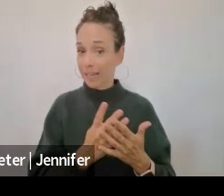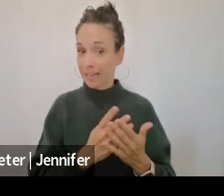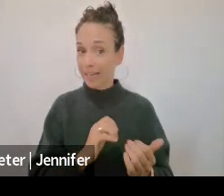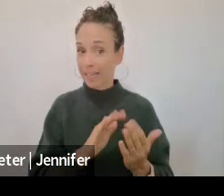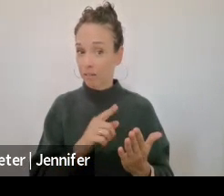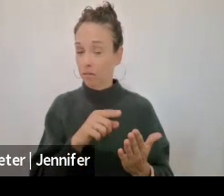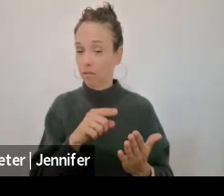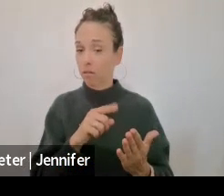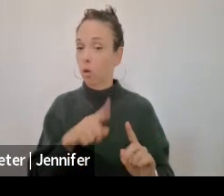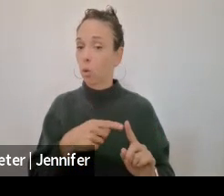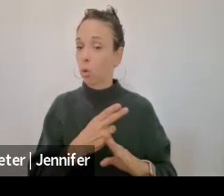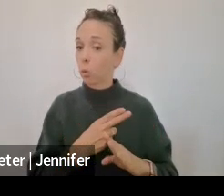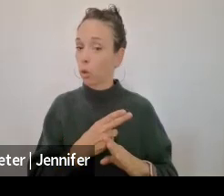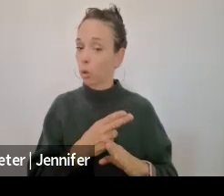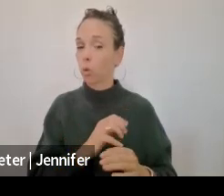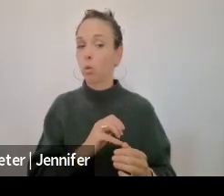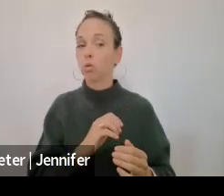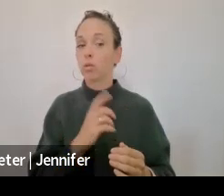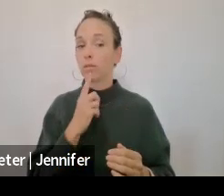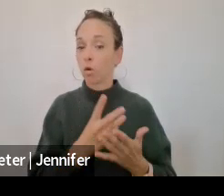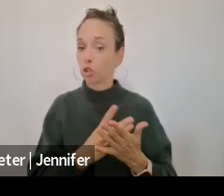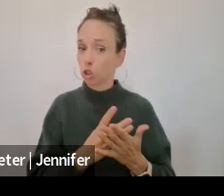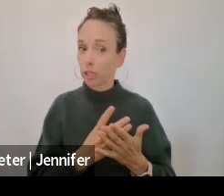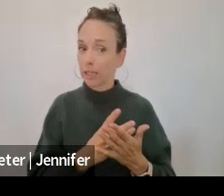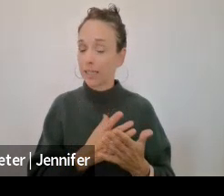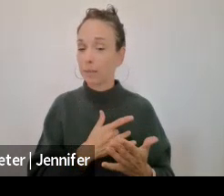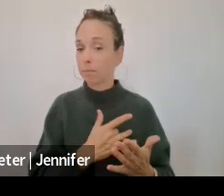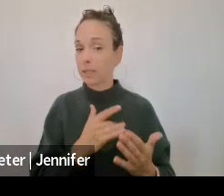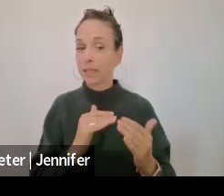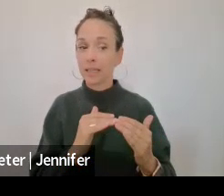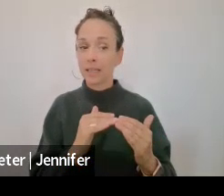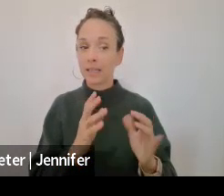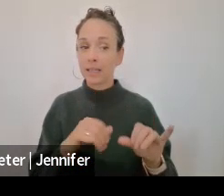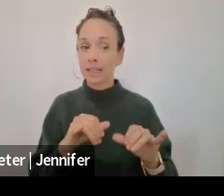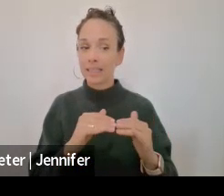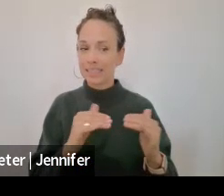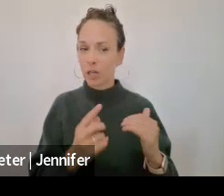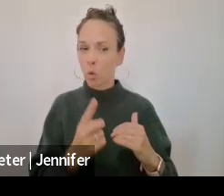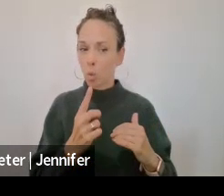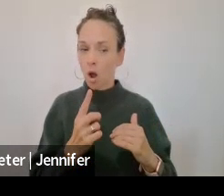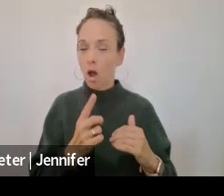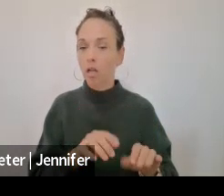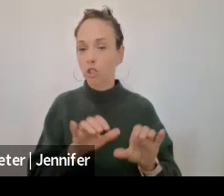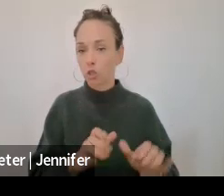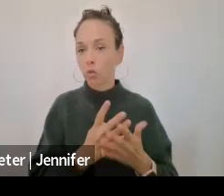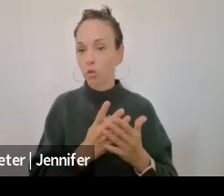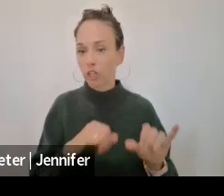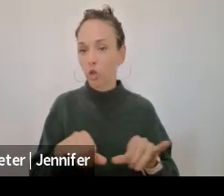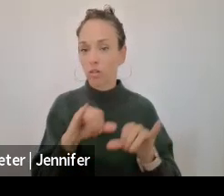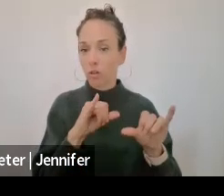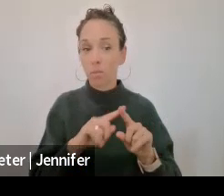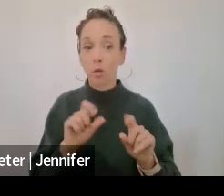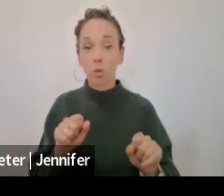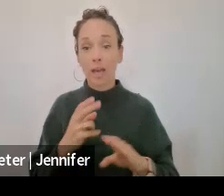screening, again, it's suggested often at Tier 1 to do screening universally, but you can also use the screening as